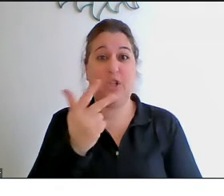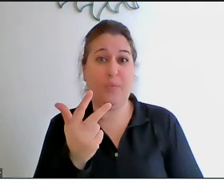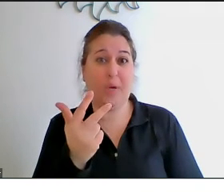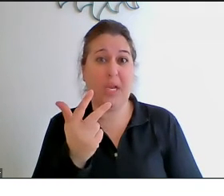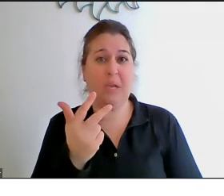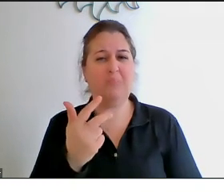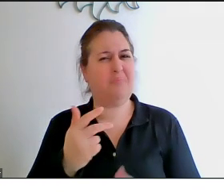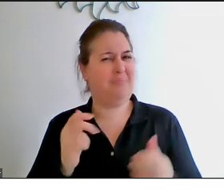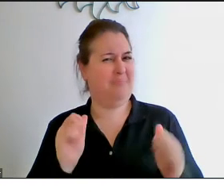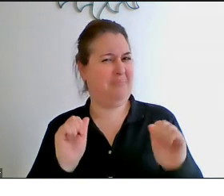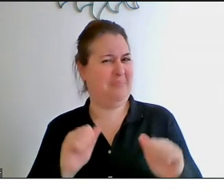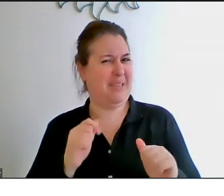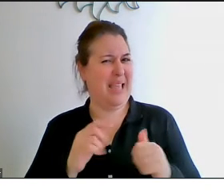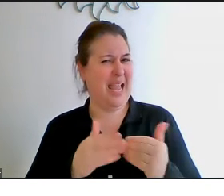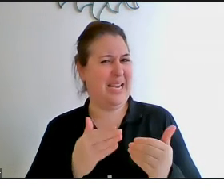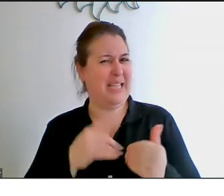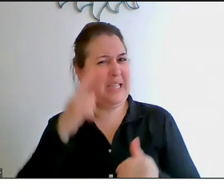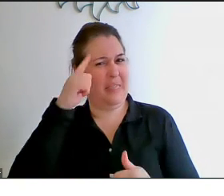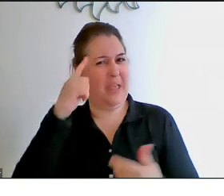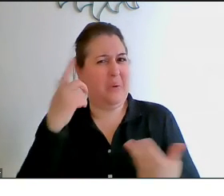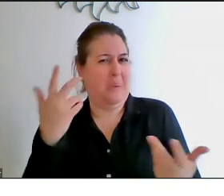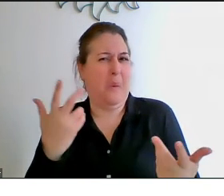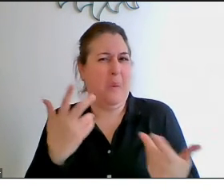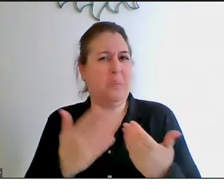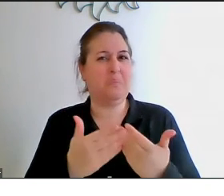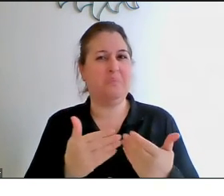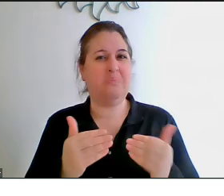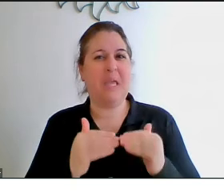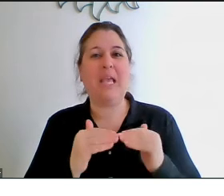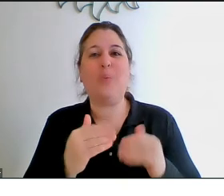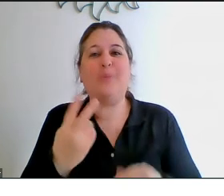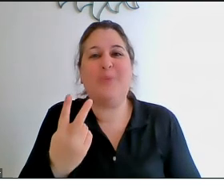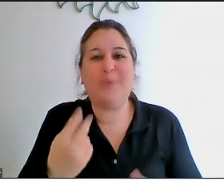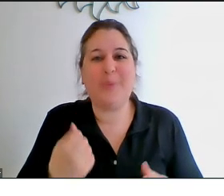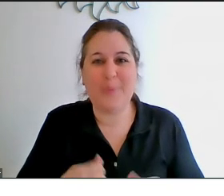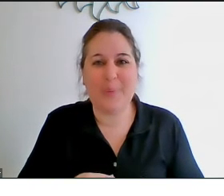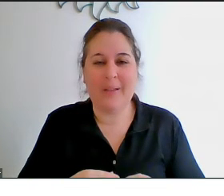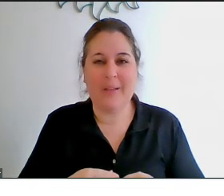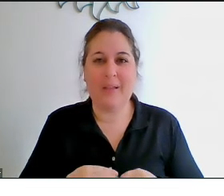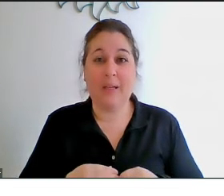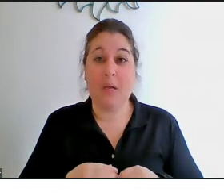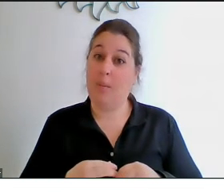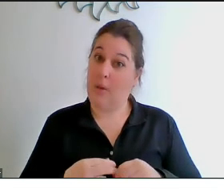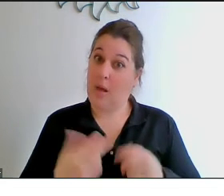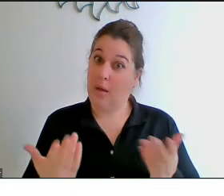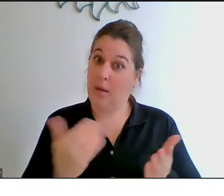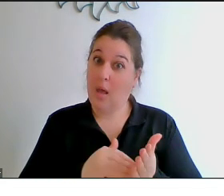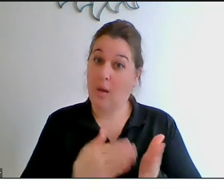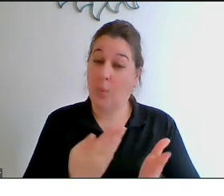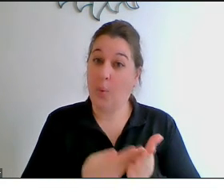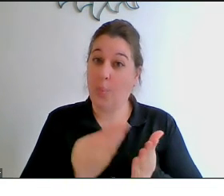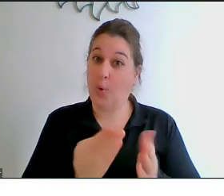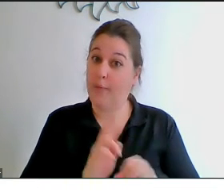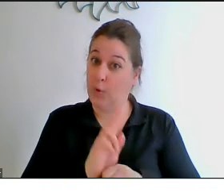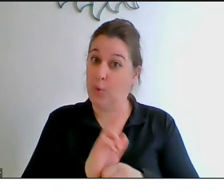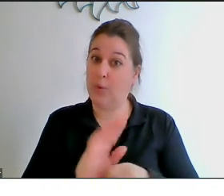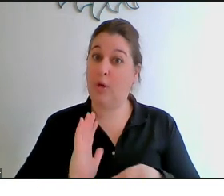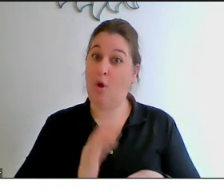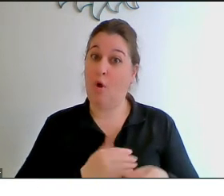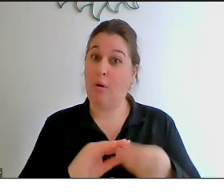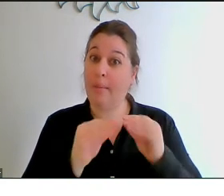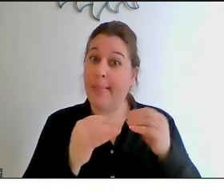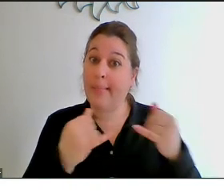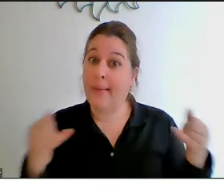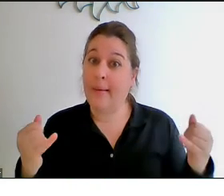So 5 minus 3. Well, I could do that in my head. 5 minus 3 is 2. So let's prove that it's 2 using a number